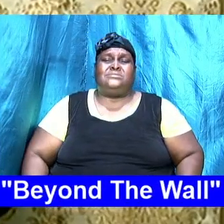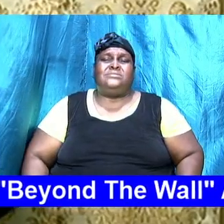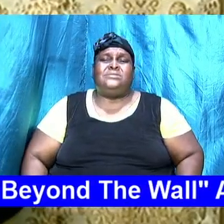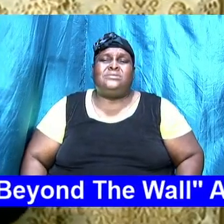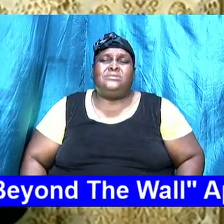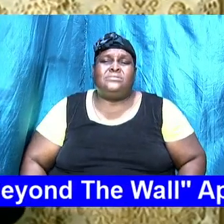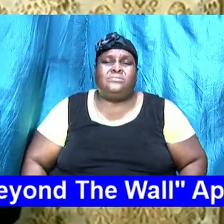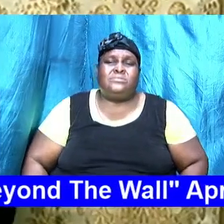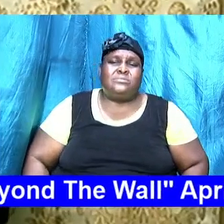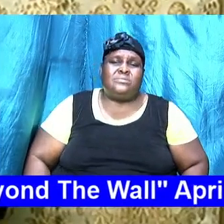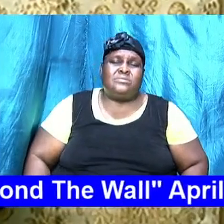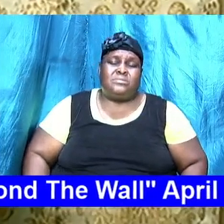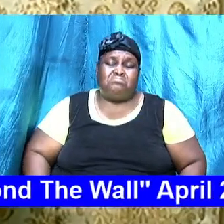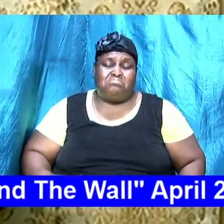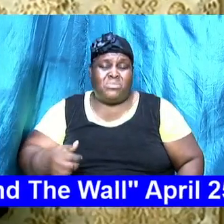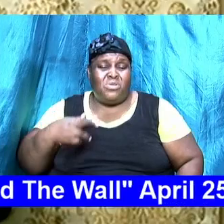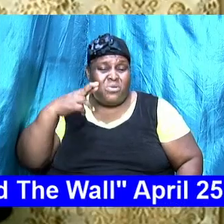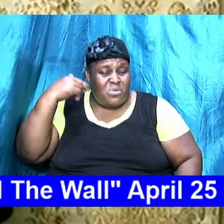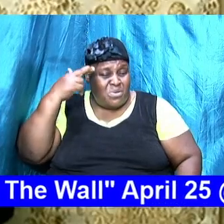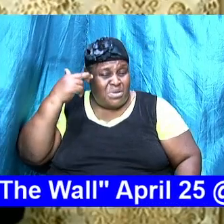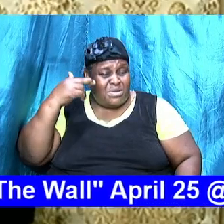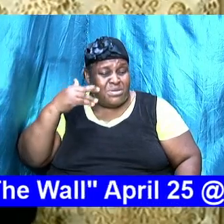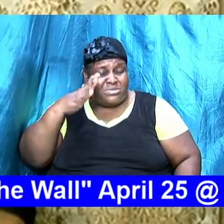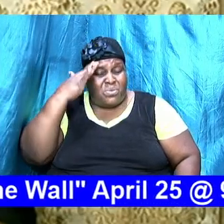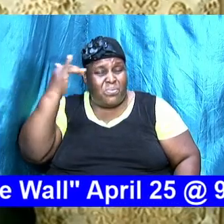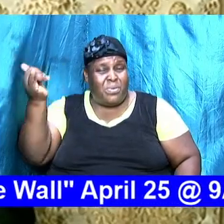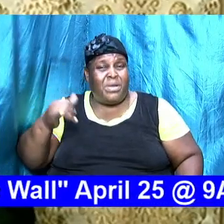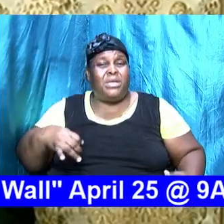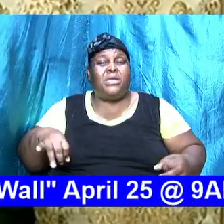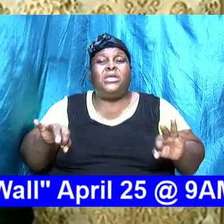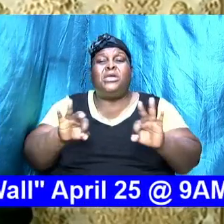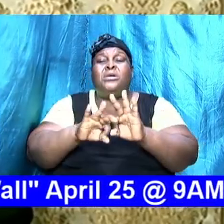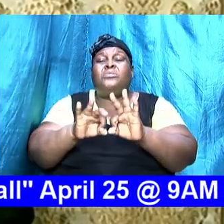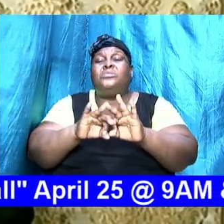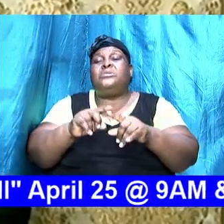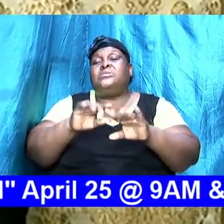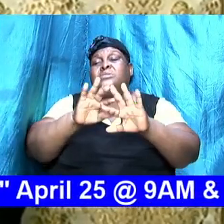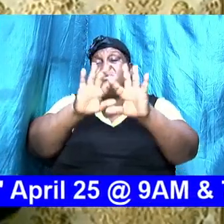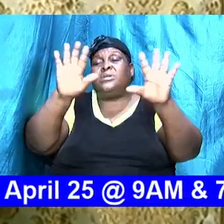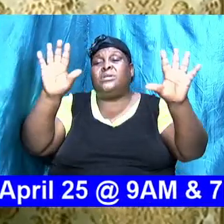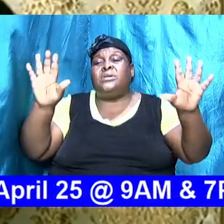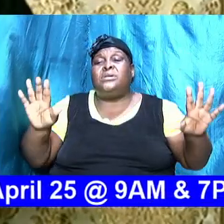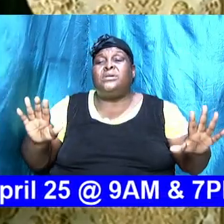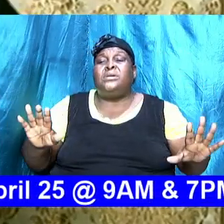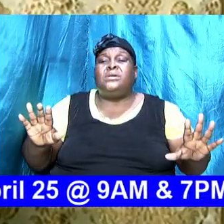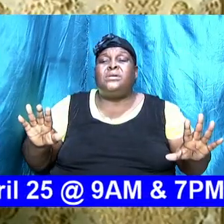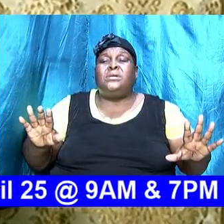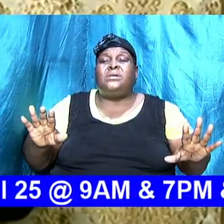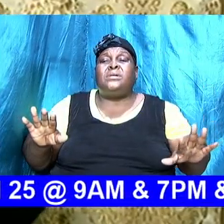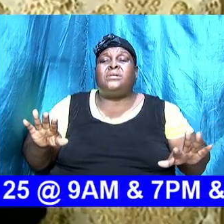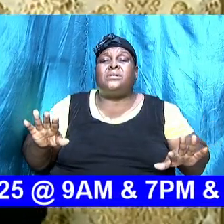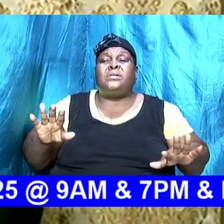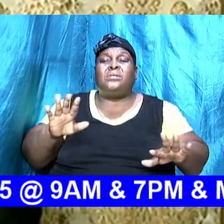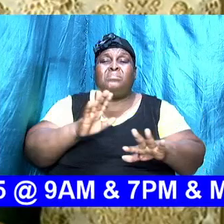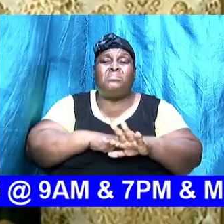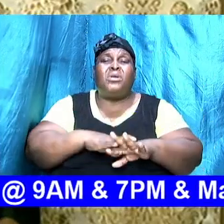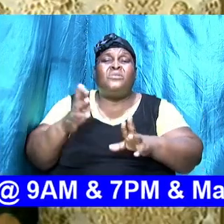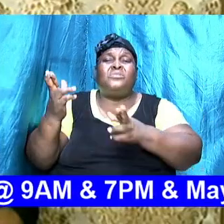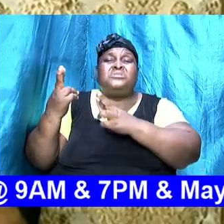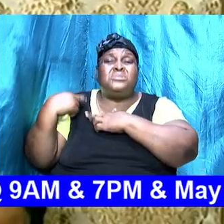And hence the reason why it is important for us to be clear on the roles and